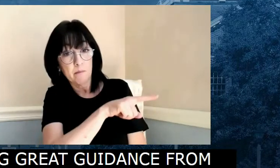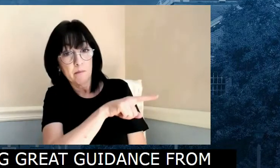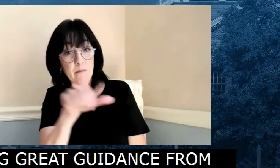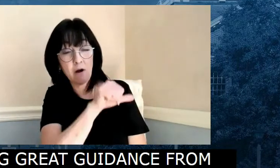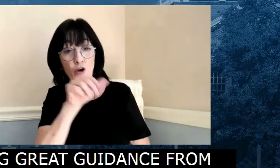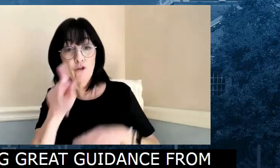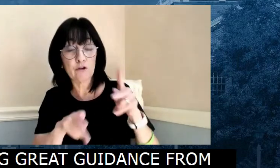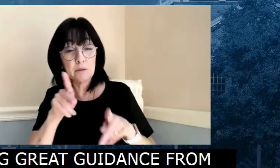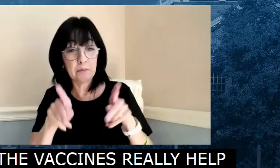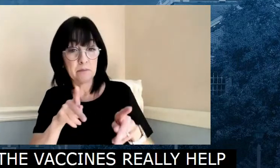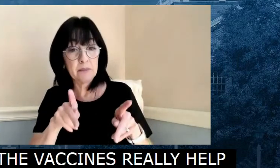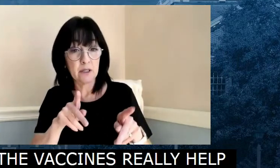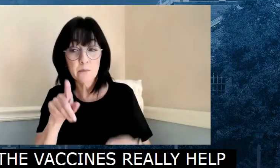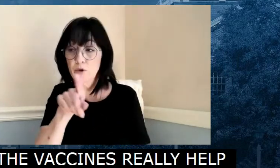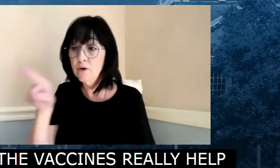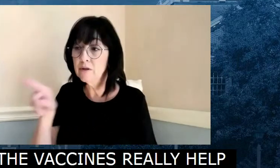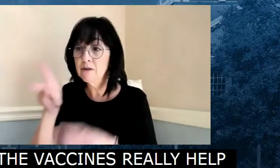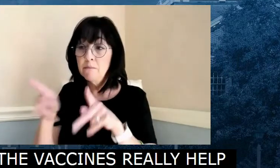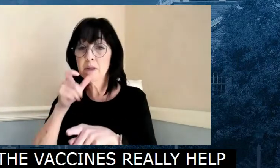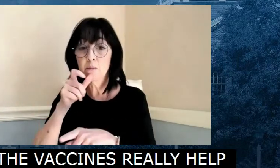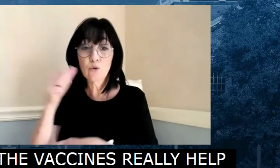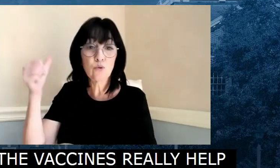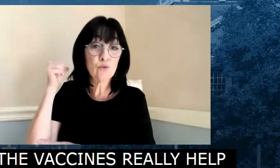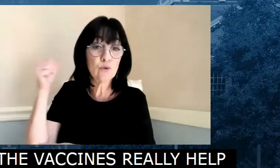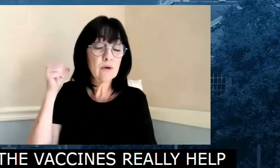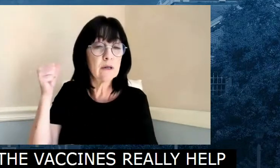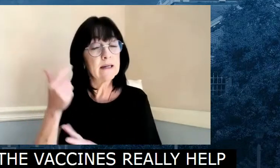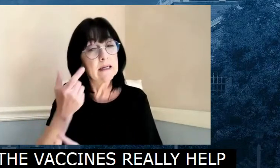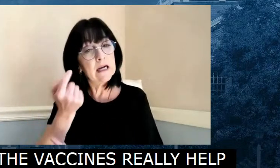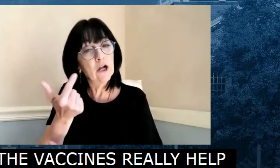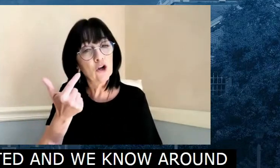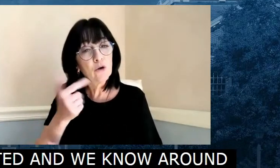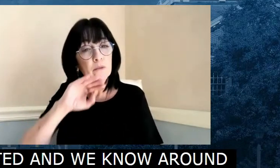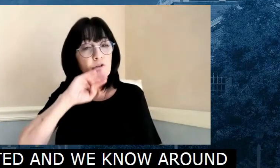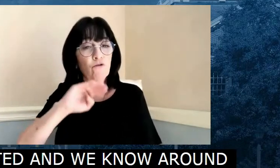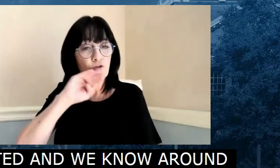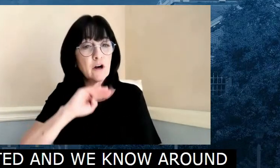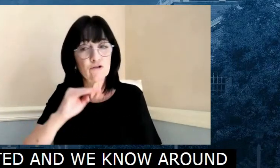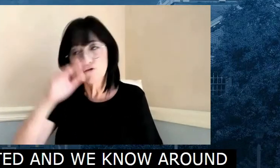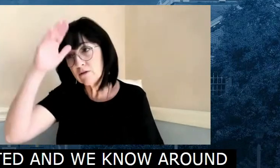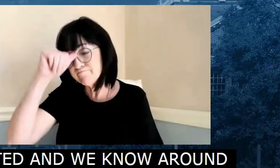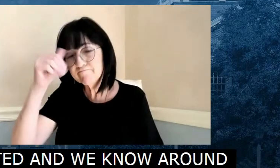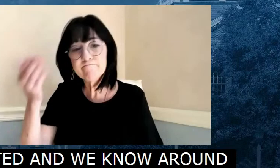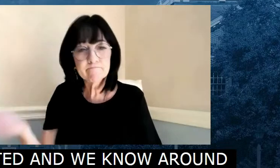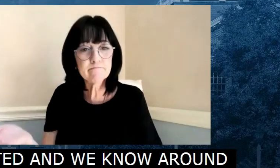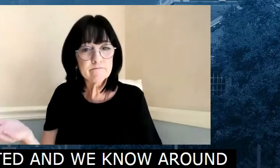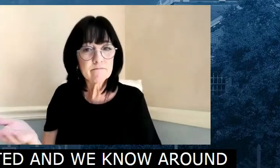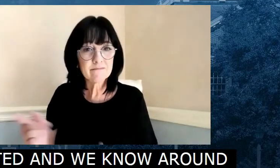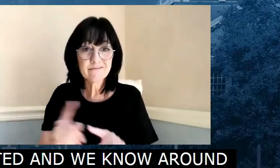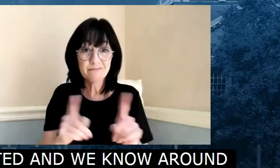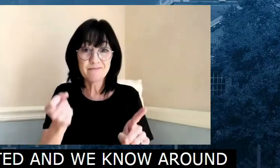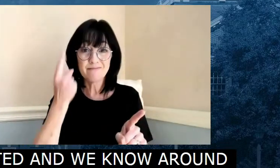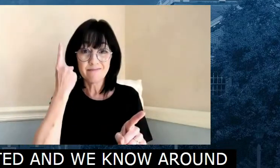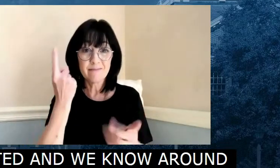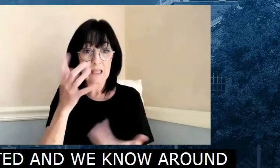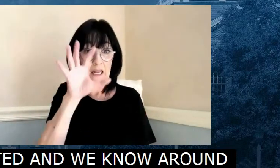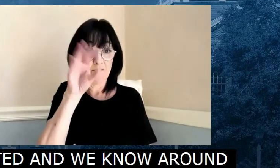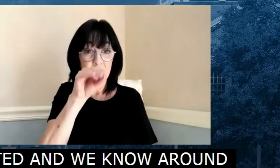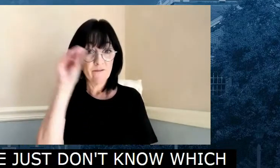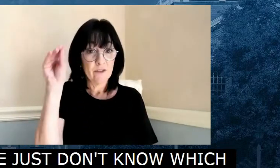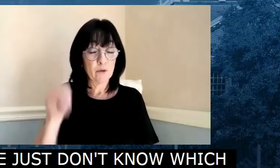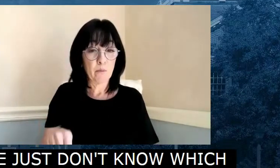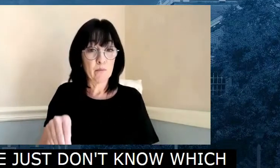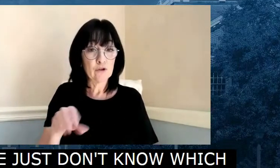that, around 50% of our people are vaccinated. We just don't know which 50%. So it becomes a little bit